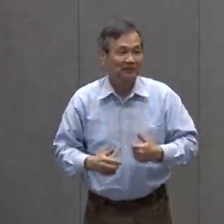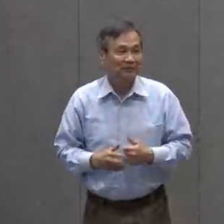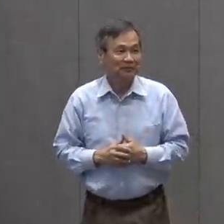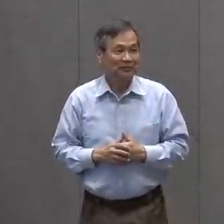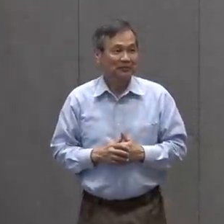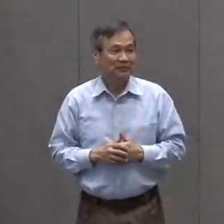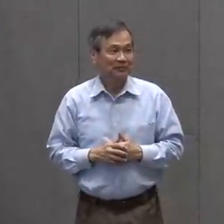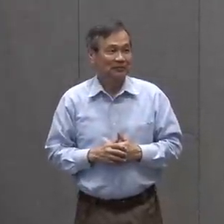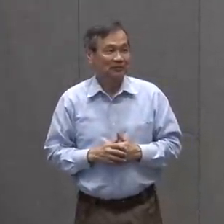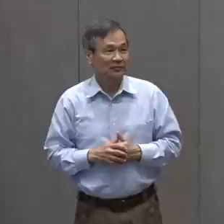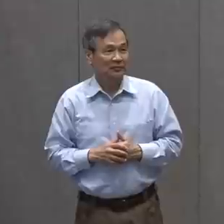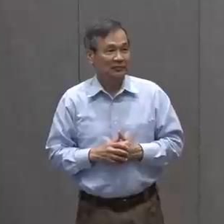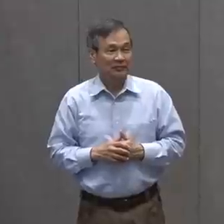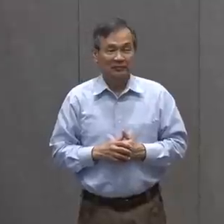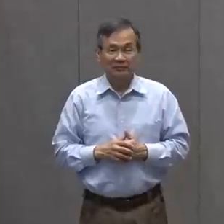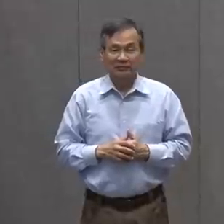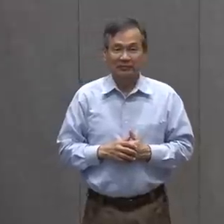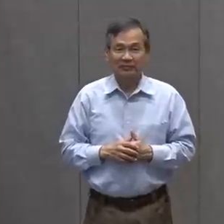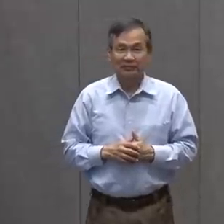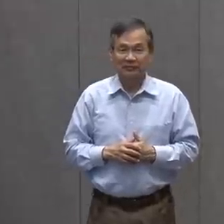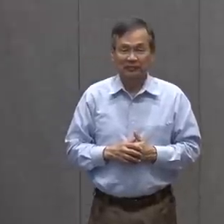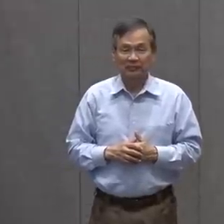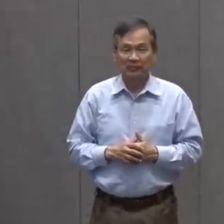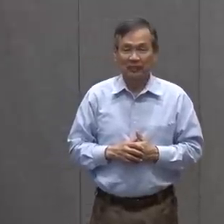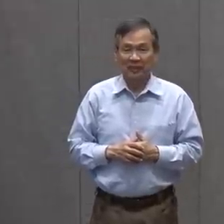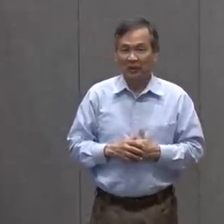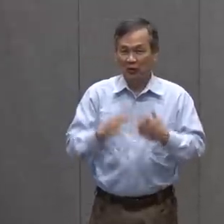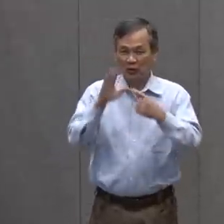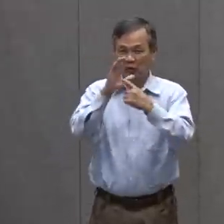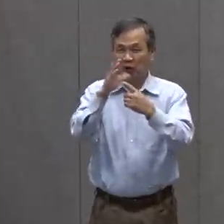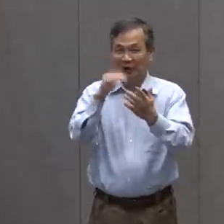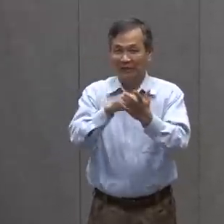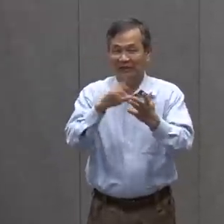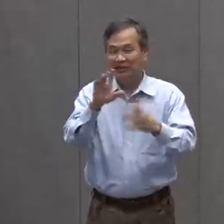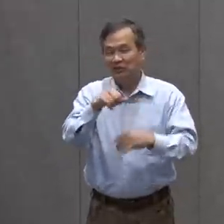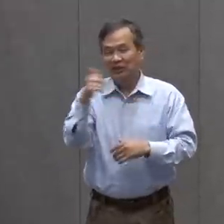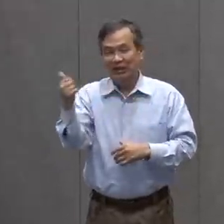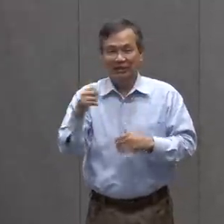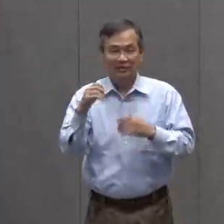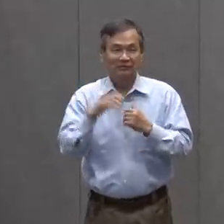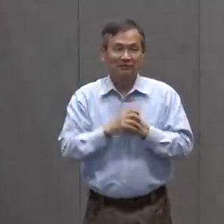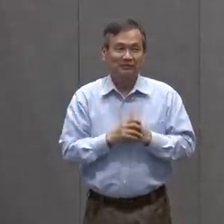those sticky notes for me? Yep. Because we'll need them again.